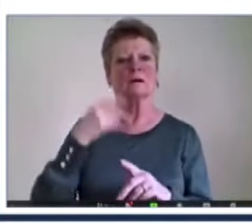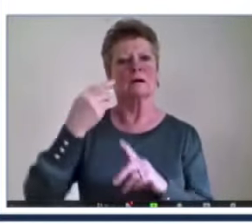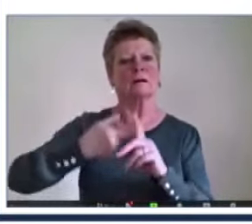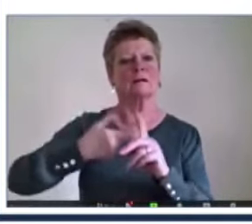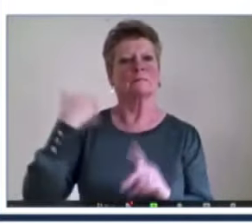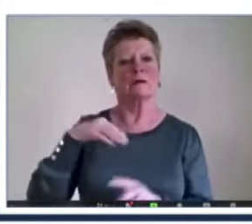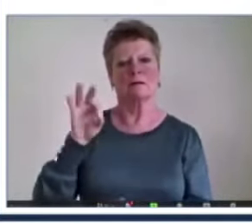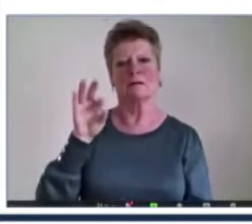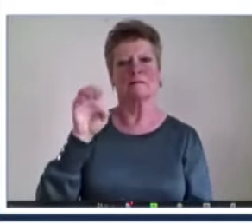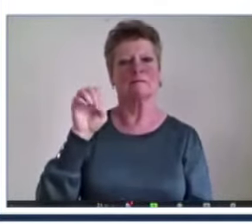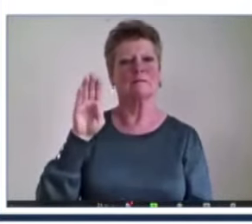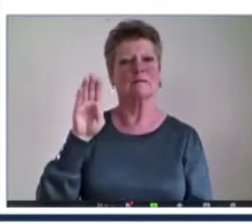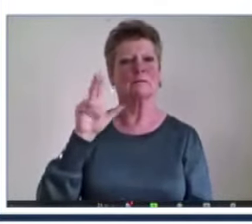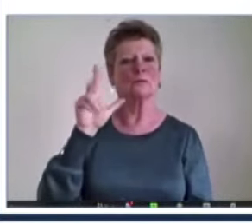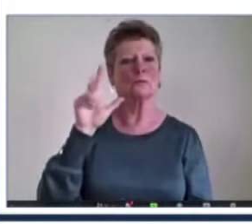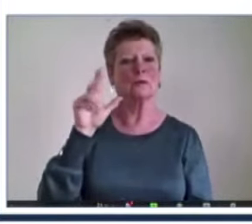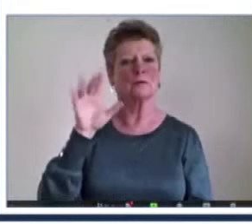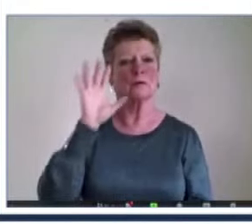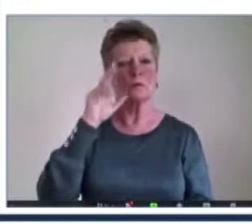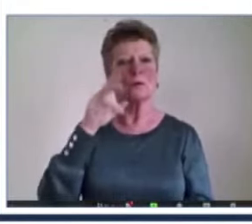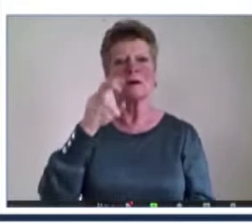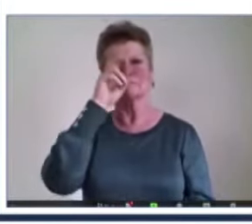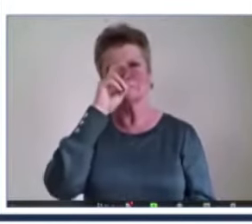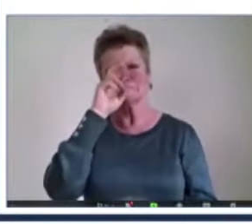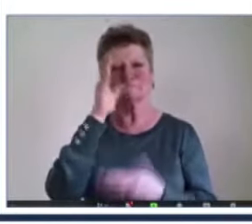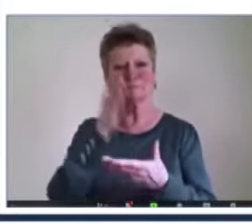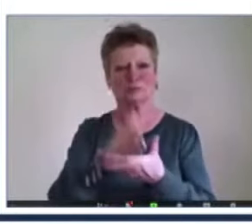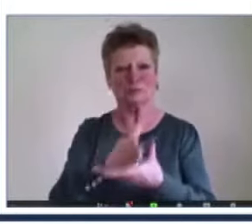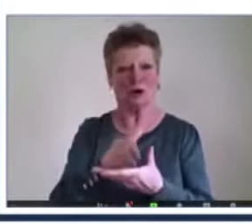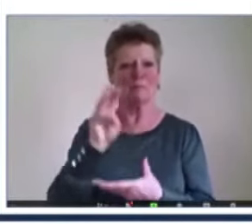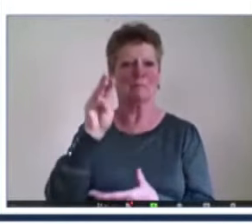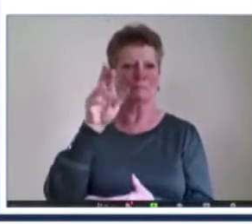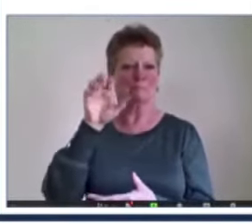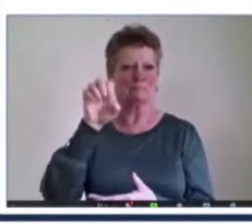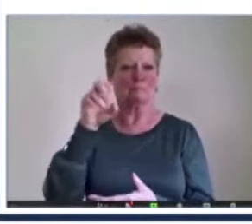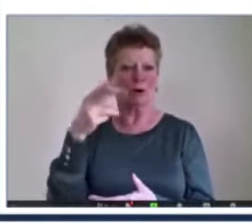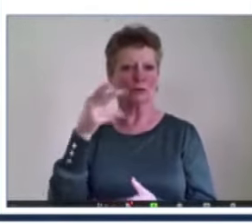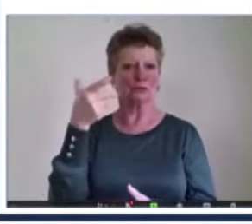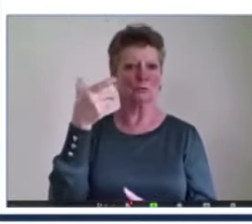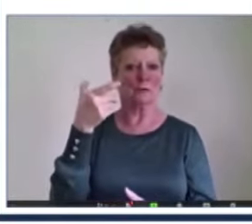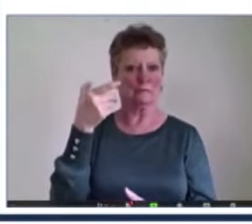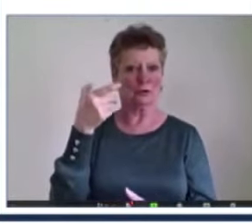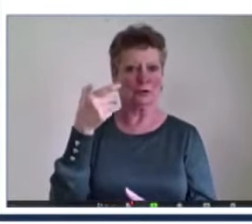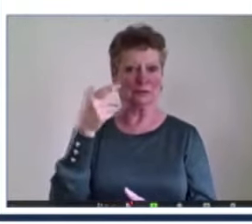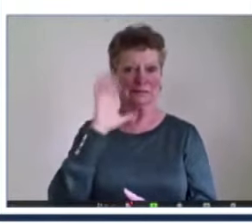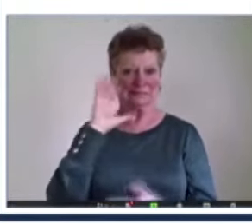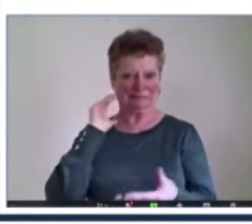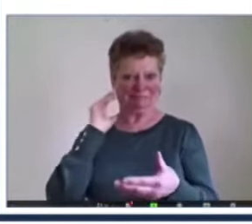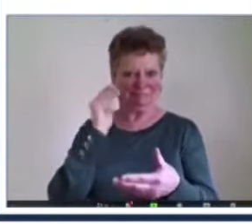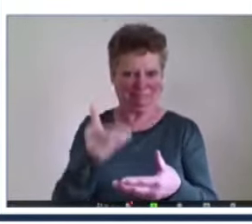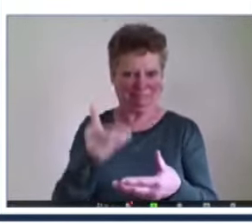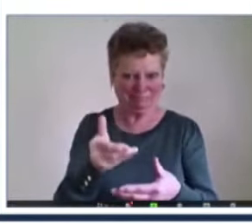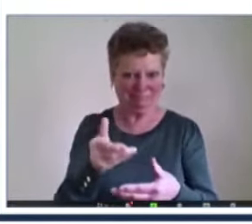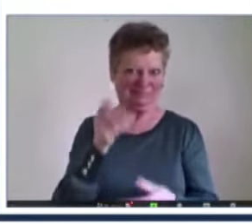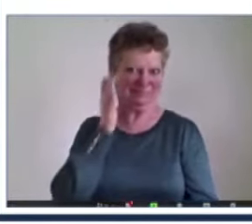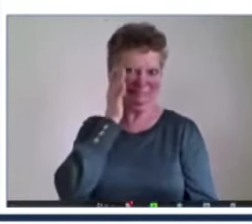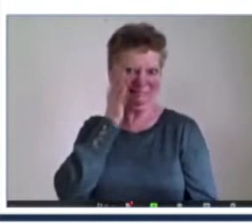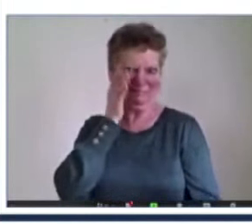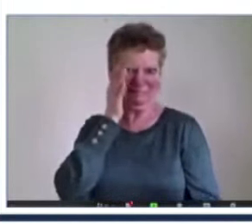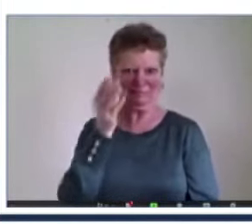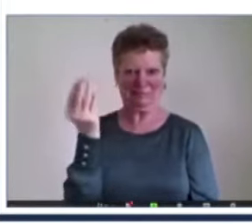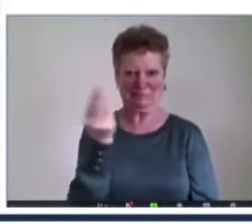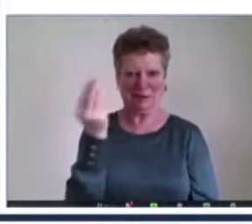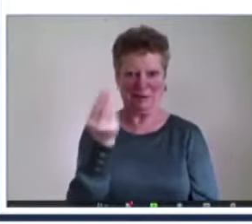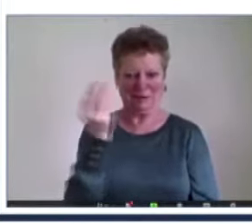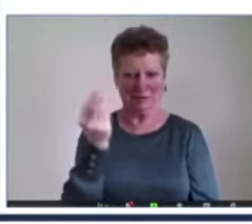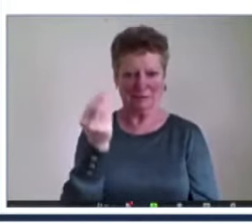February 23rd, we announced that restrictions would end on March 21st. March 21st is now upon us. It's this Monday. And I can